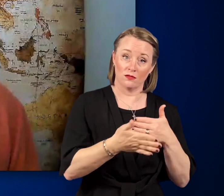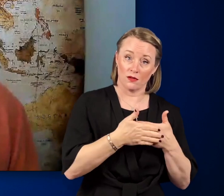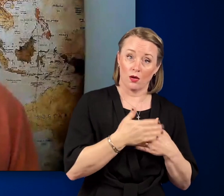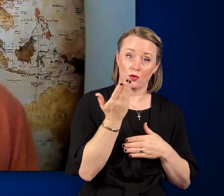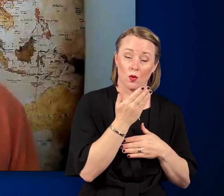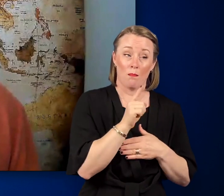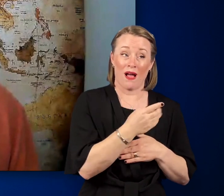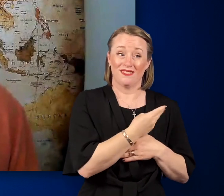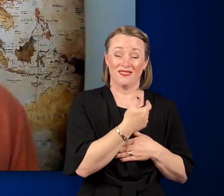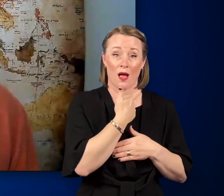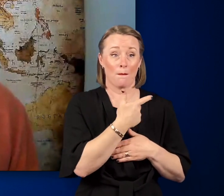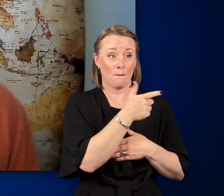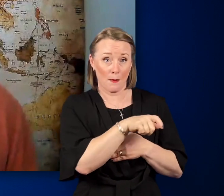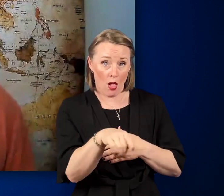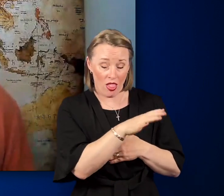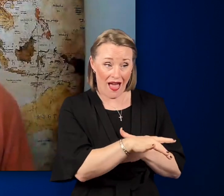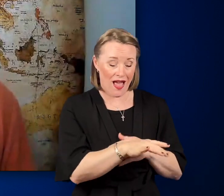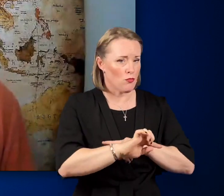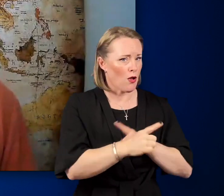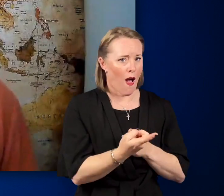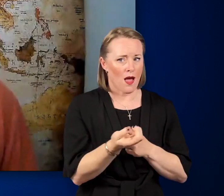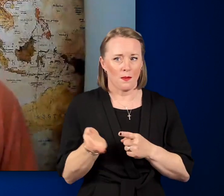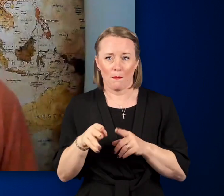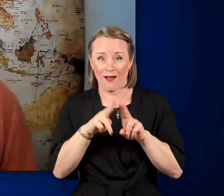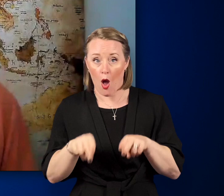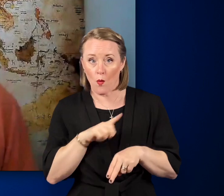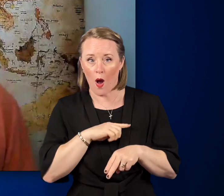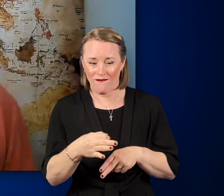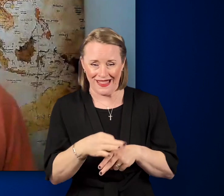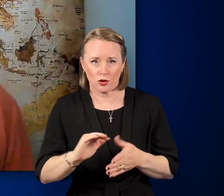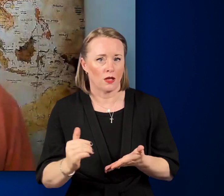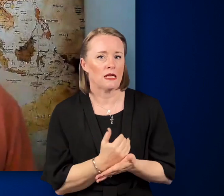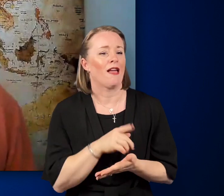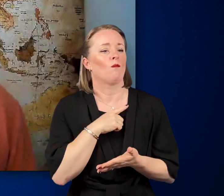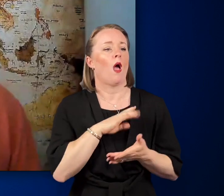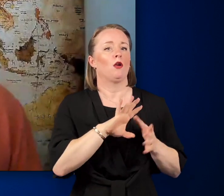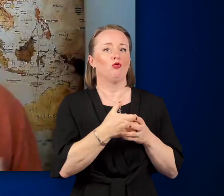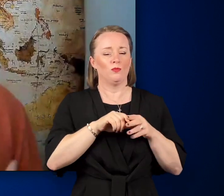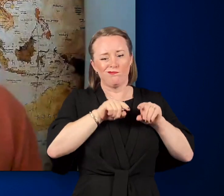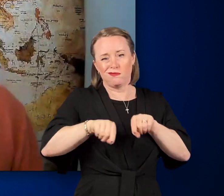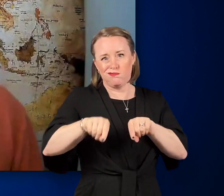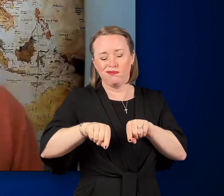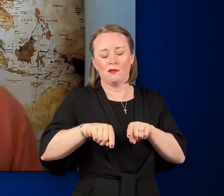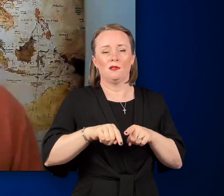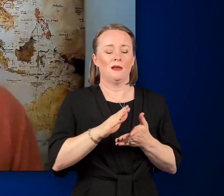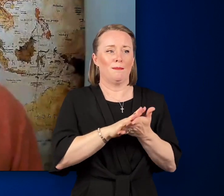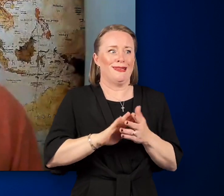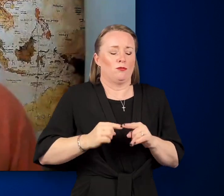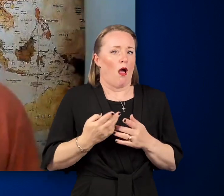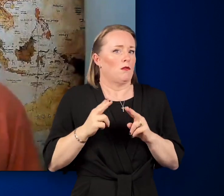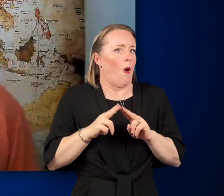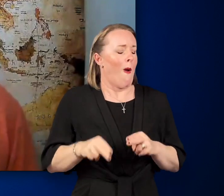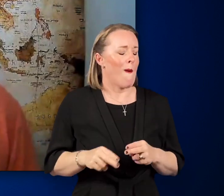that have not been able to actually return to their villages because of these jihadist groups kind of present in their